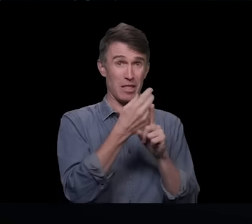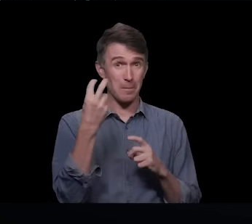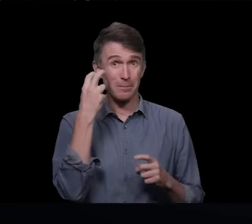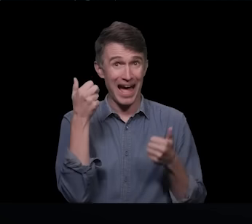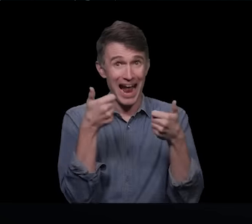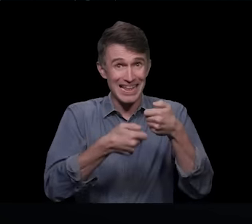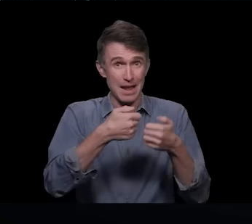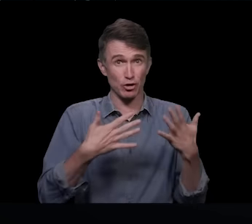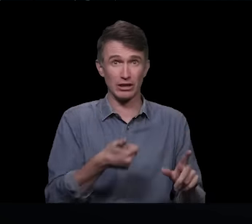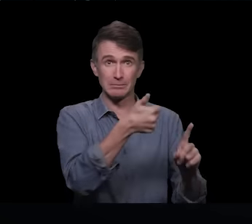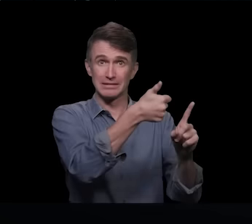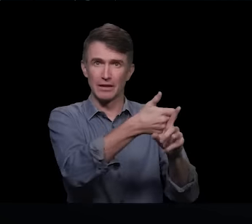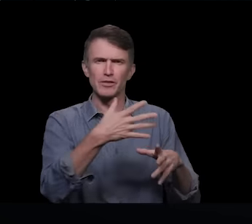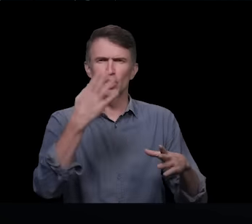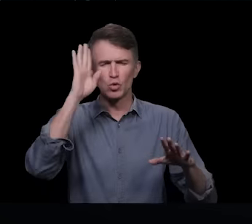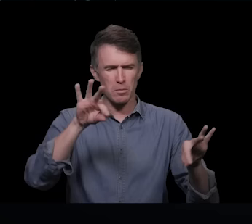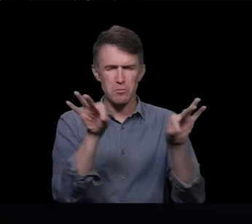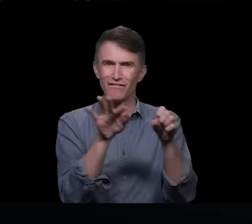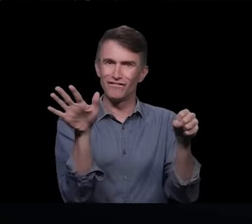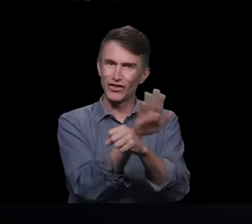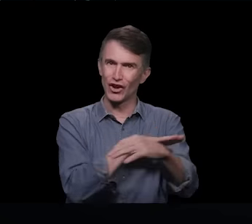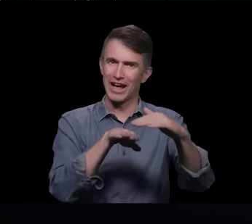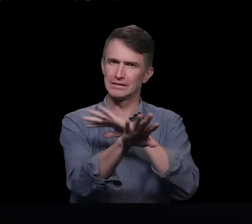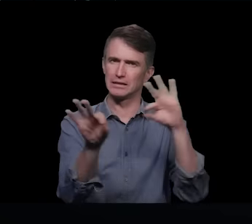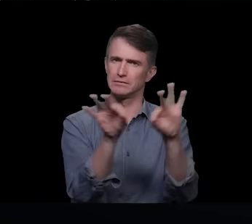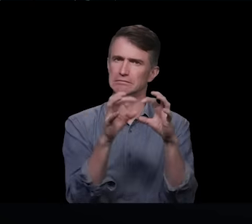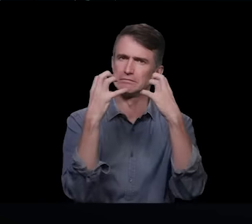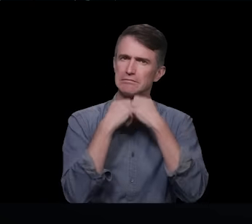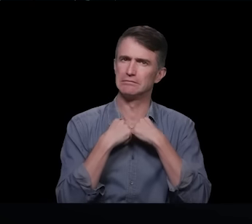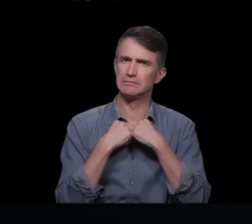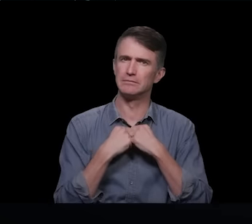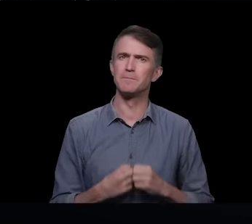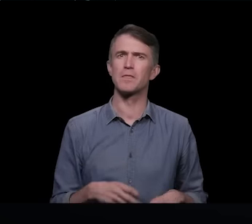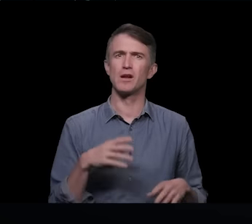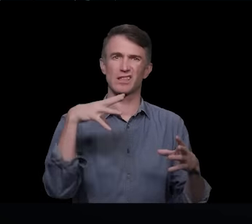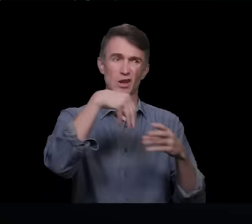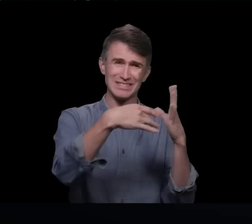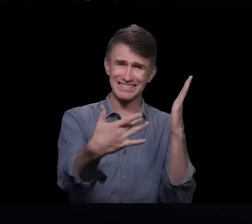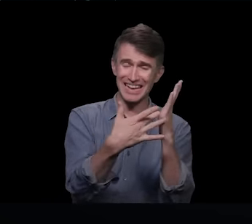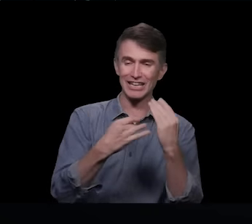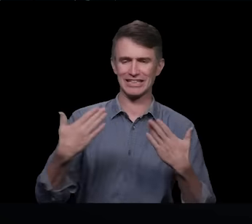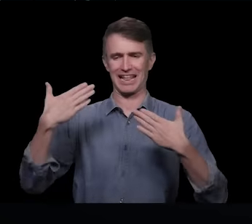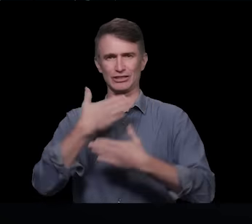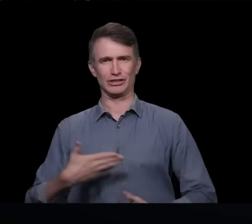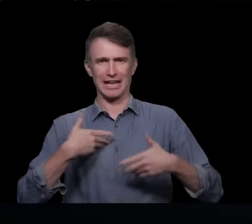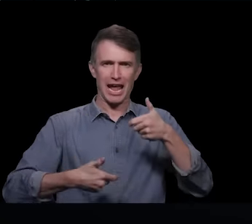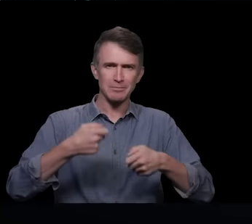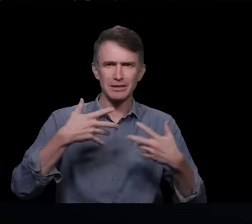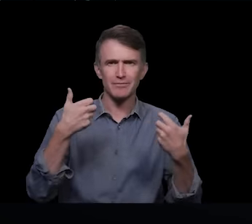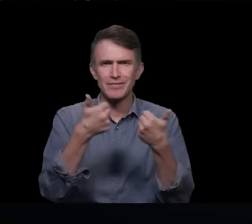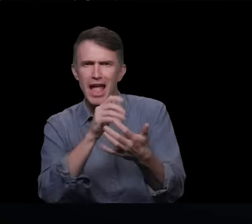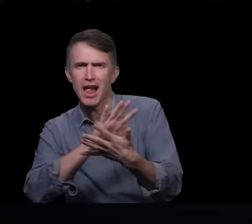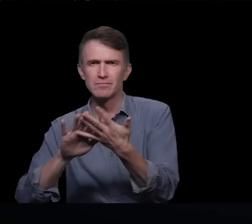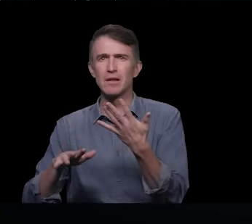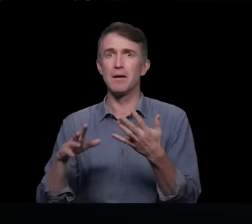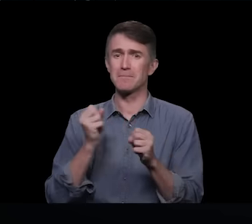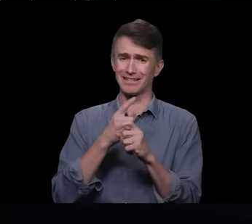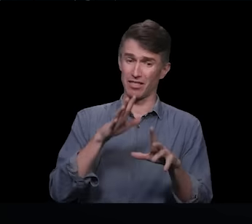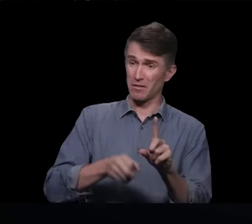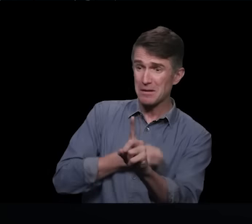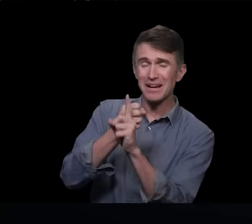And as a blind gamer himself, Brandon knew the importance of full access to the technology and the